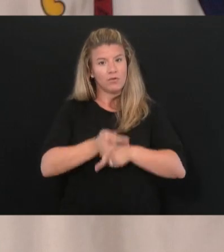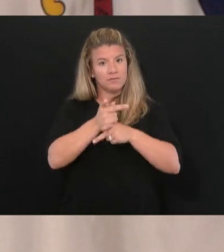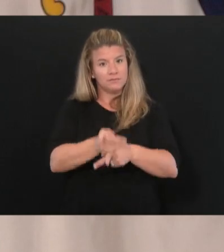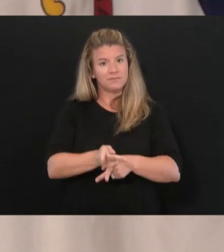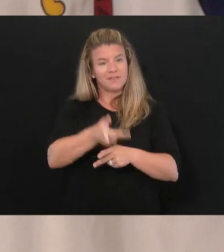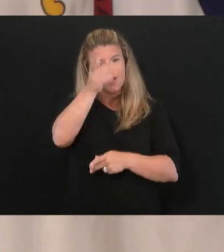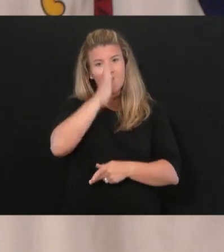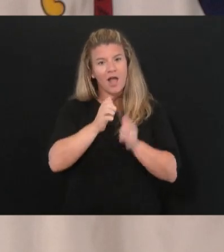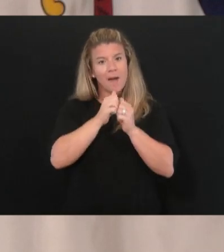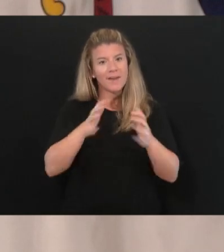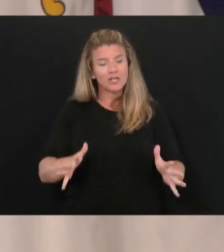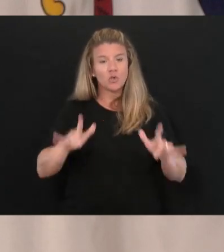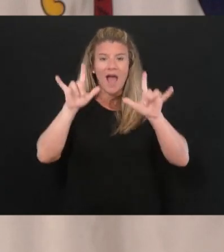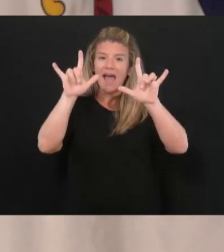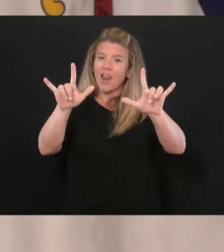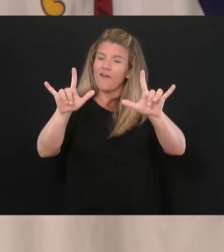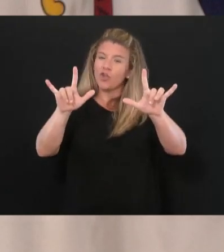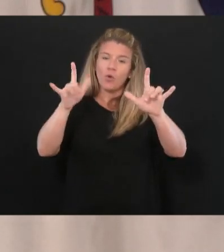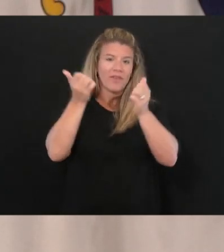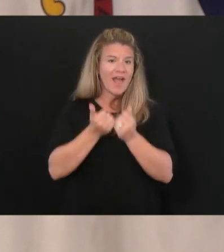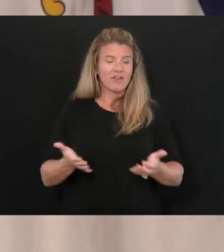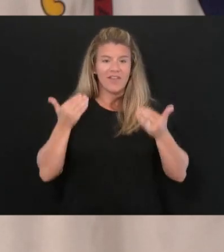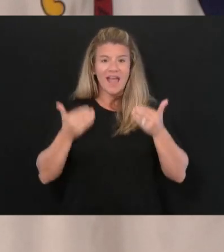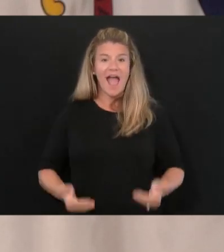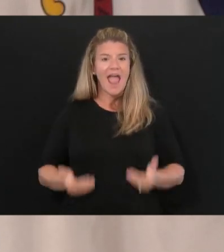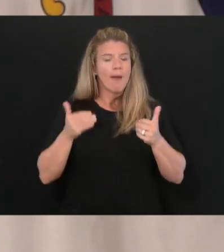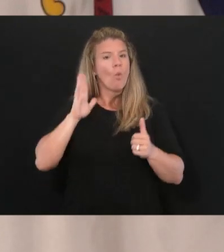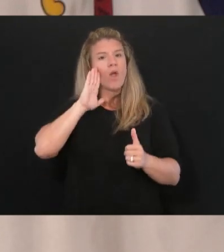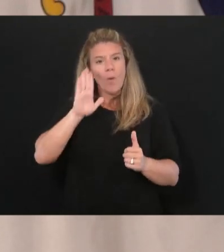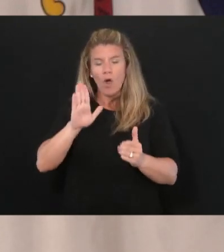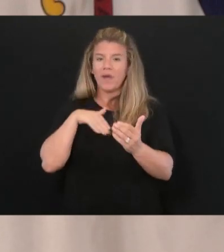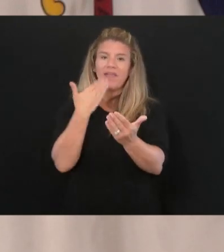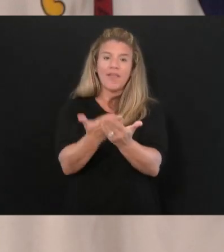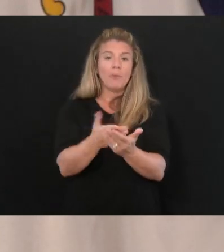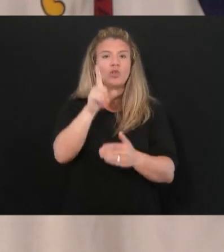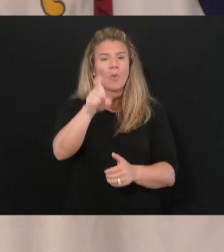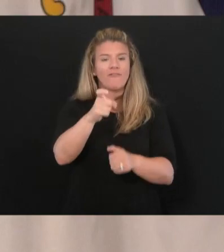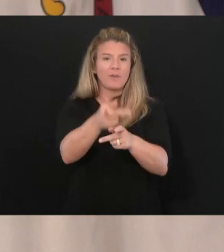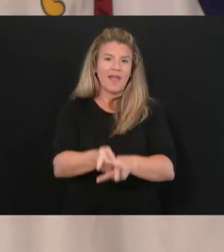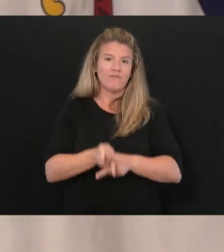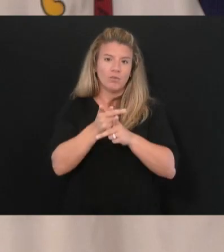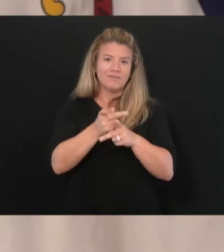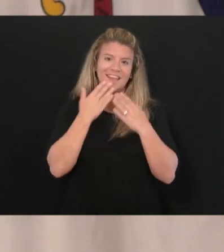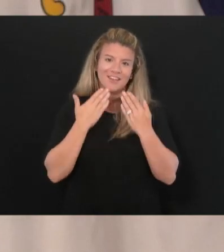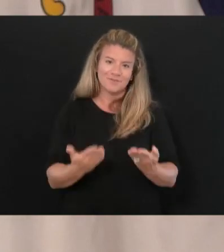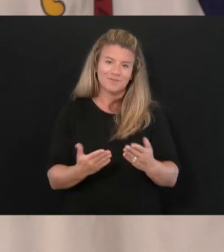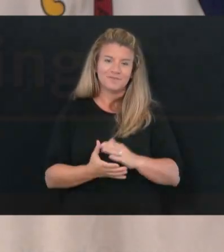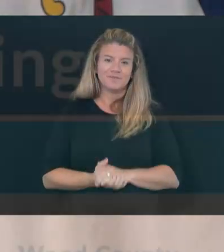God bless you, and I love you with all my soul, and we're going to get there, but we got to be careful. Thank you.